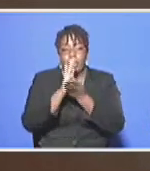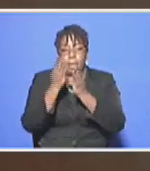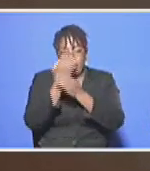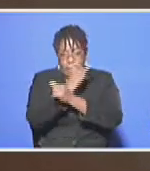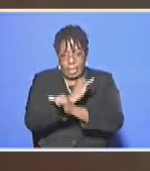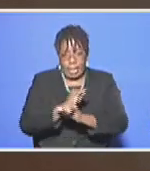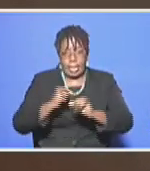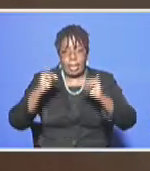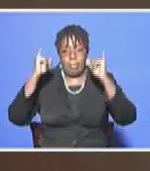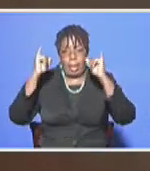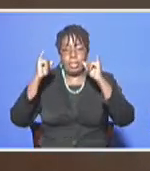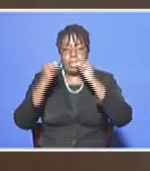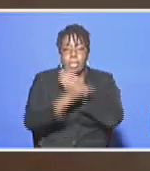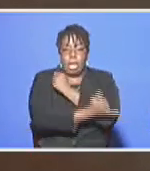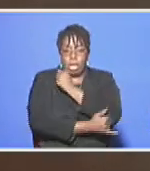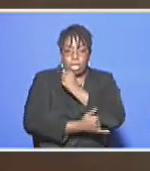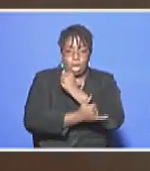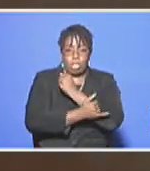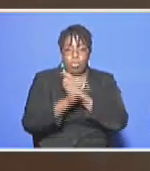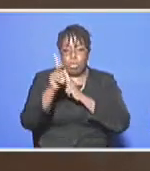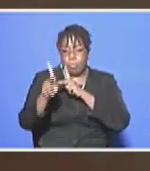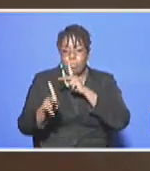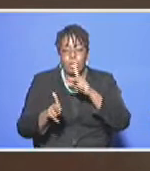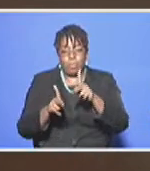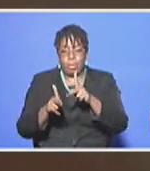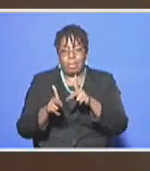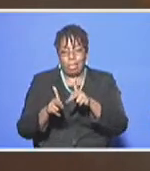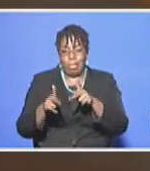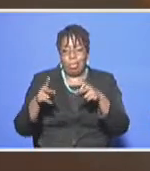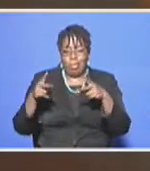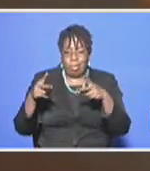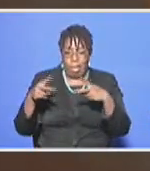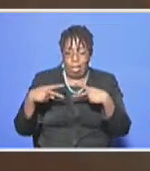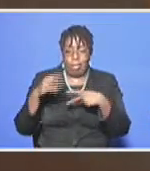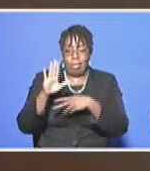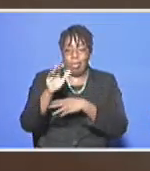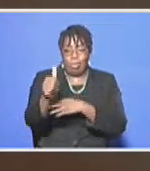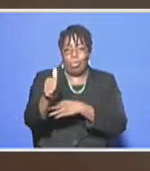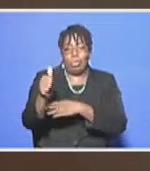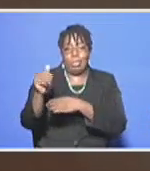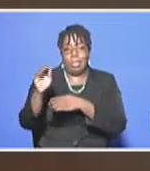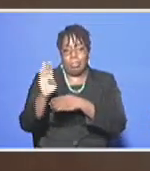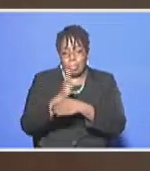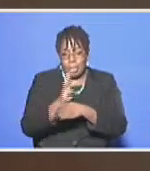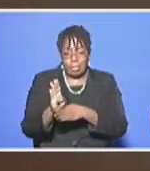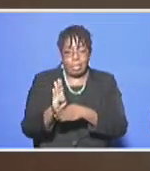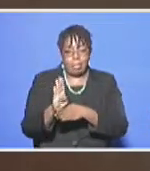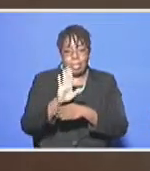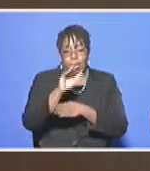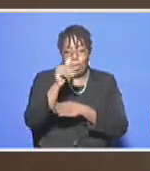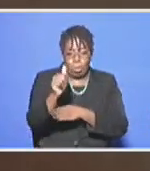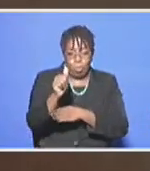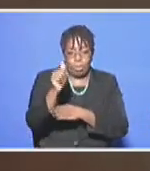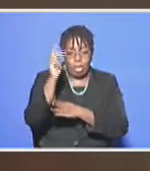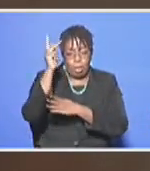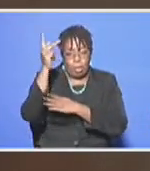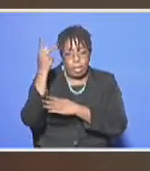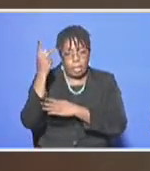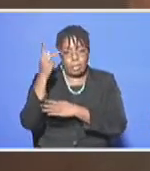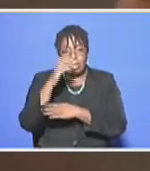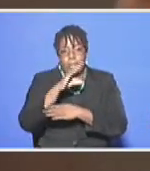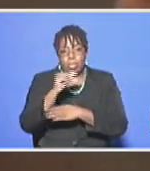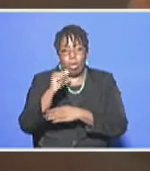country with people who would run their own business, their own politics.